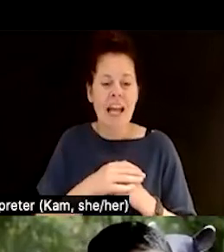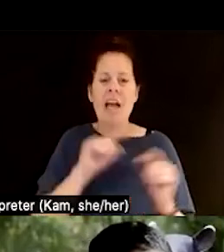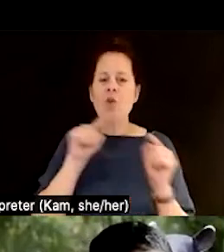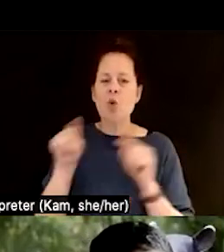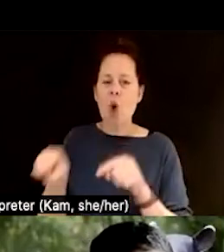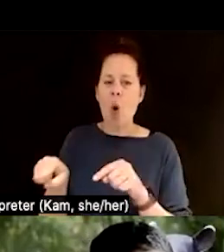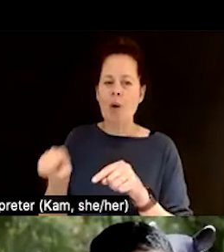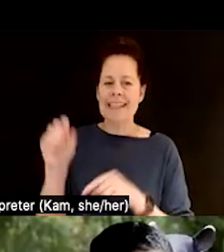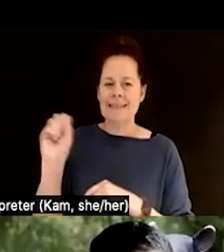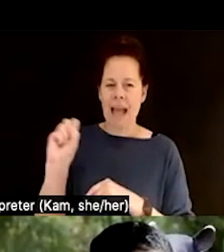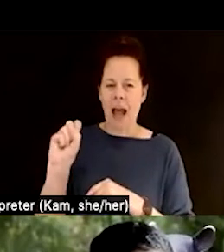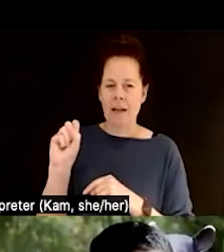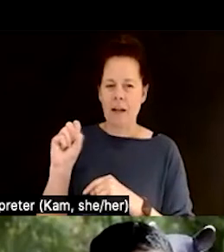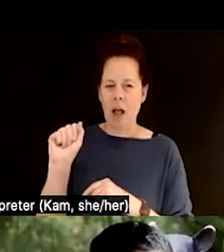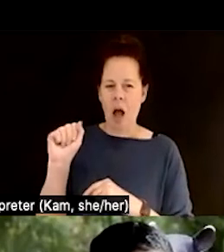see that